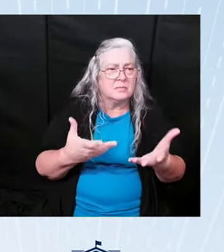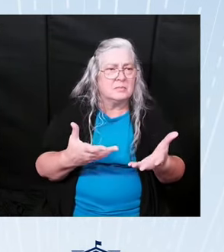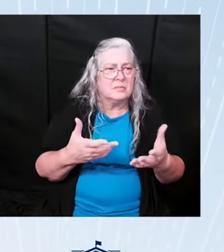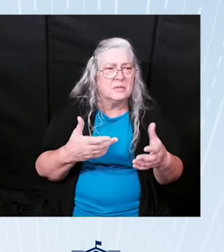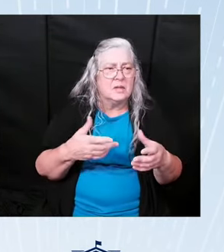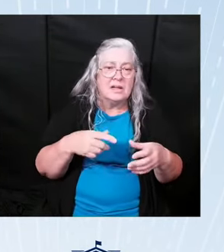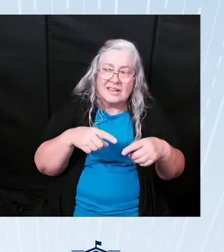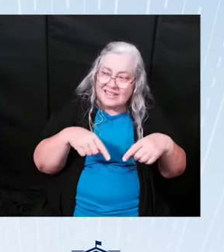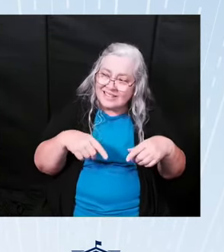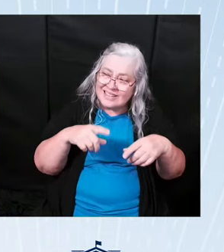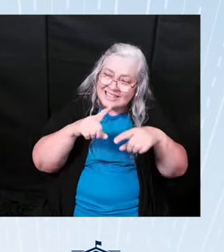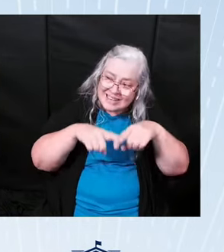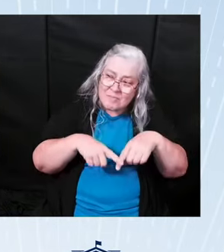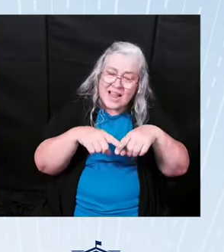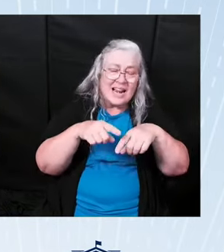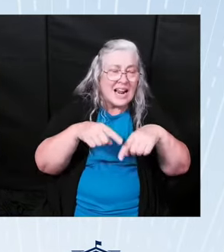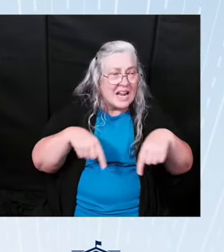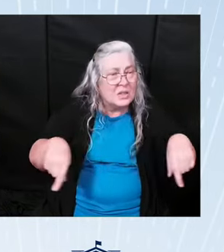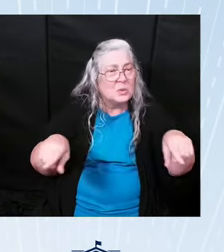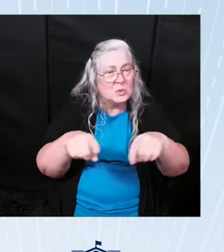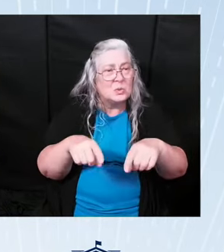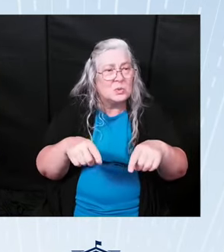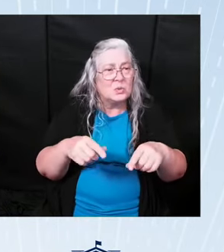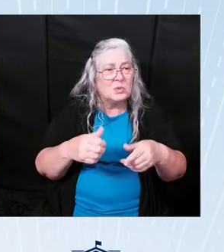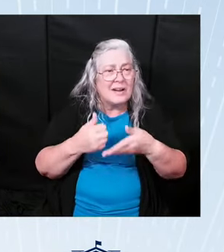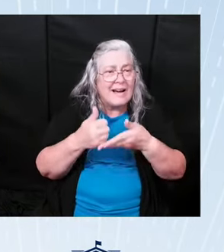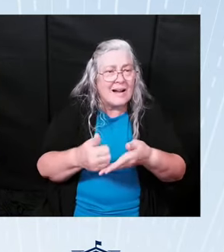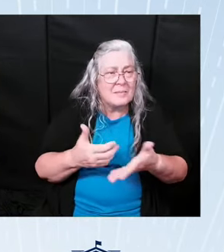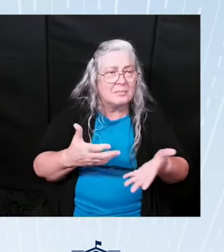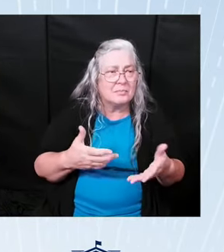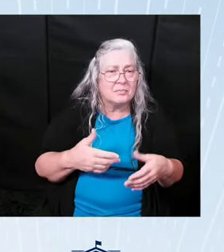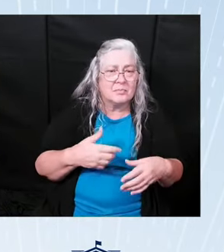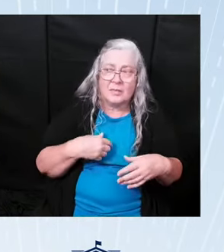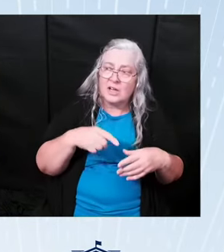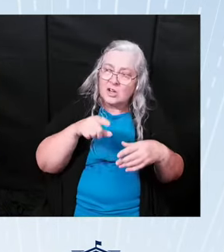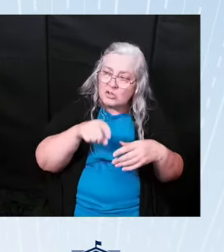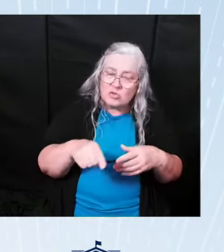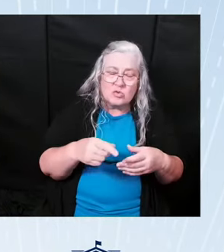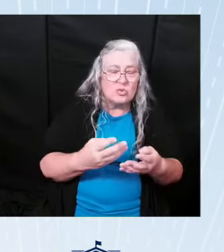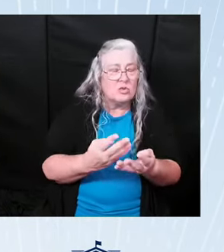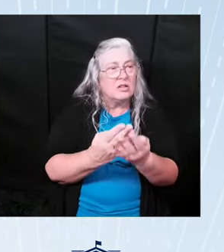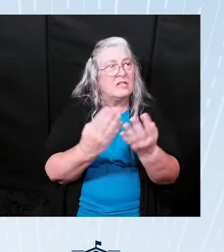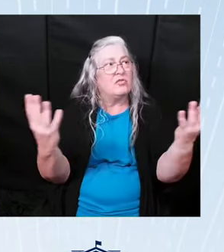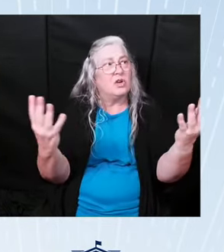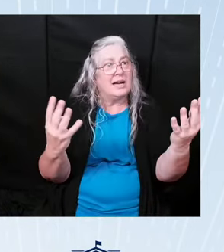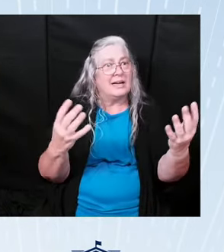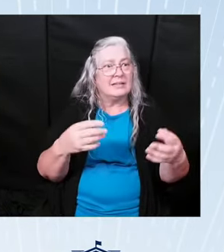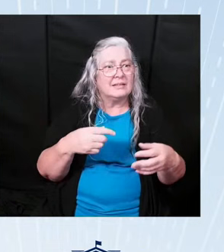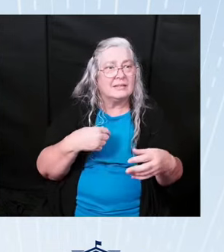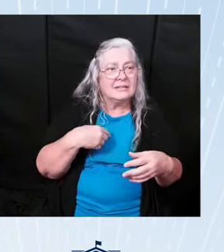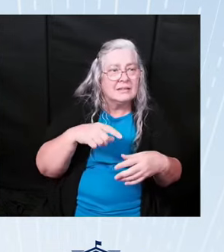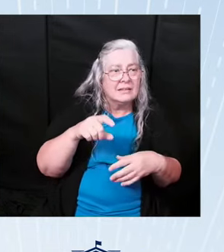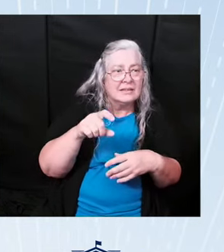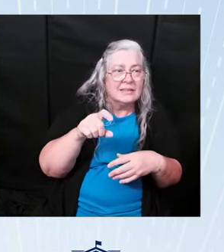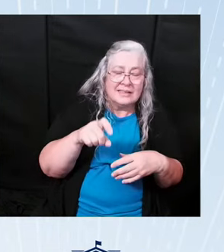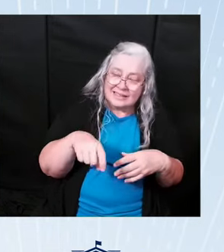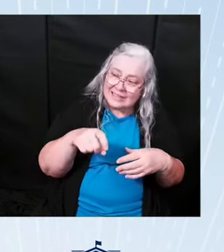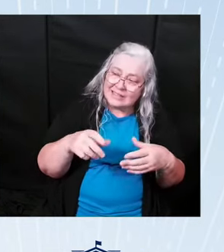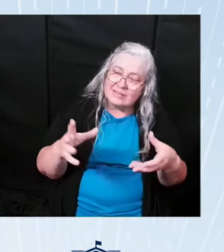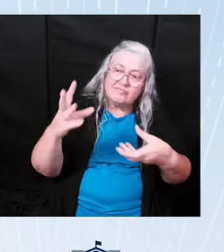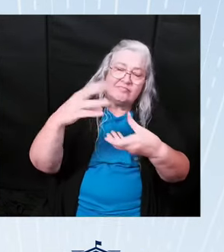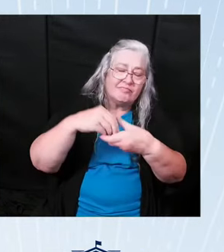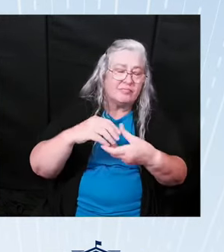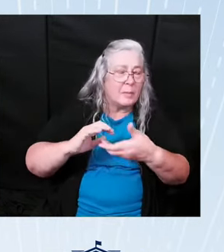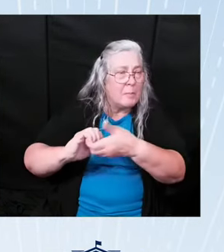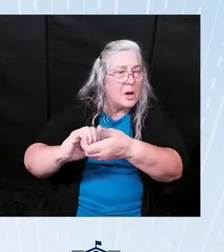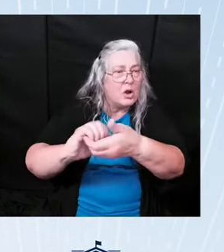better to talk about what that means and what this partnership should look like than a mayor who